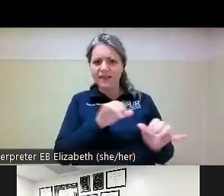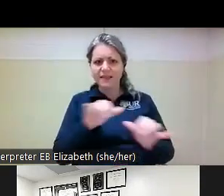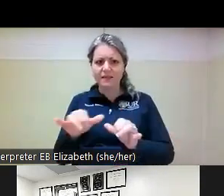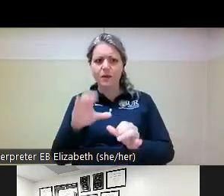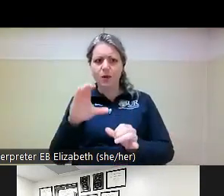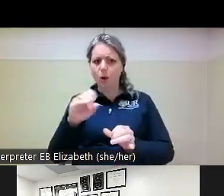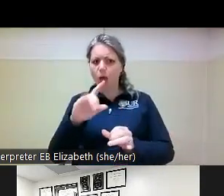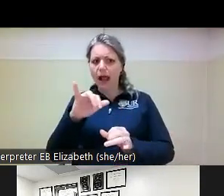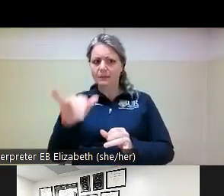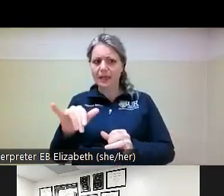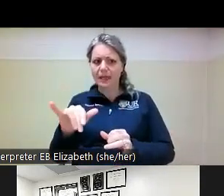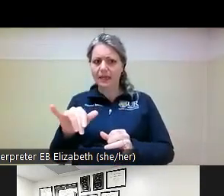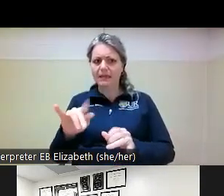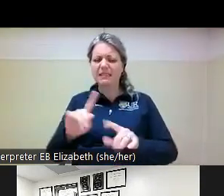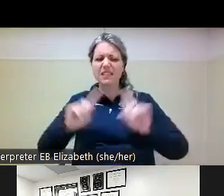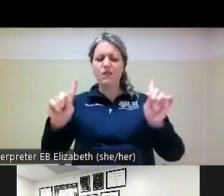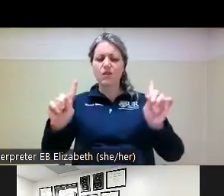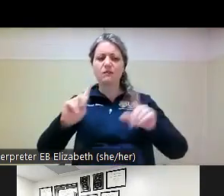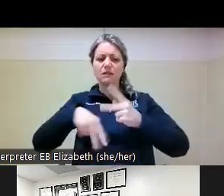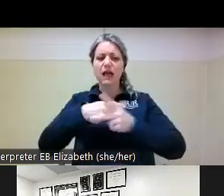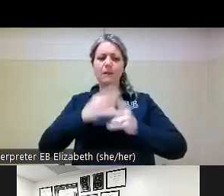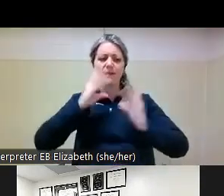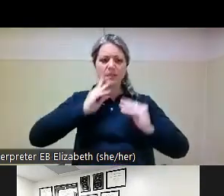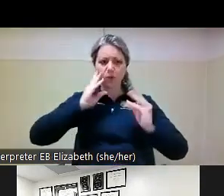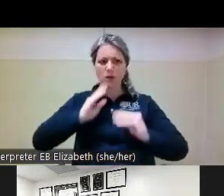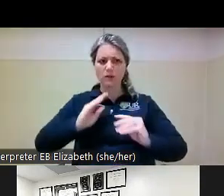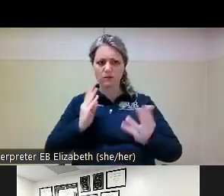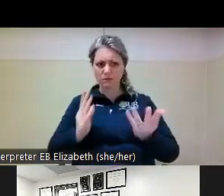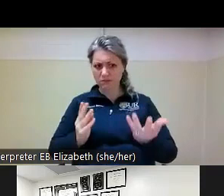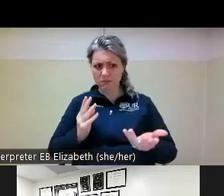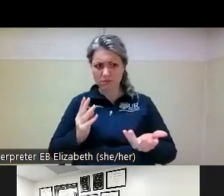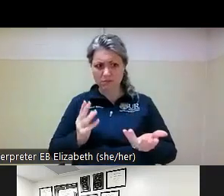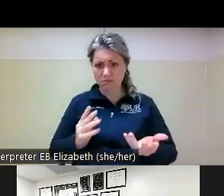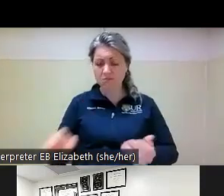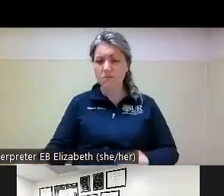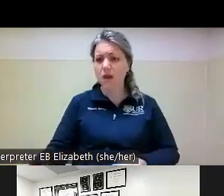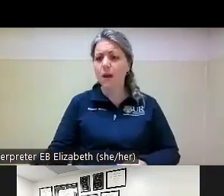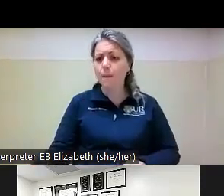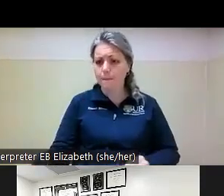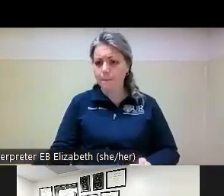colonoscopy that you may have heard of or had before.